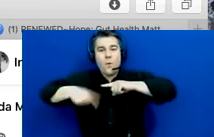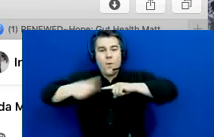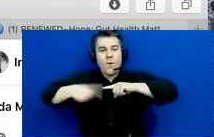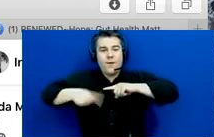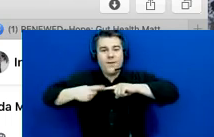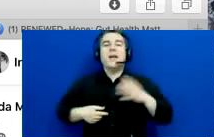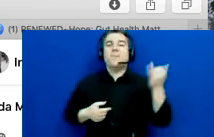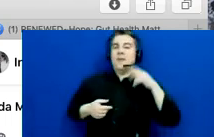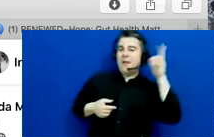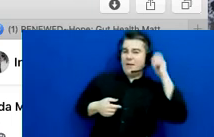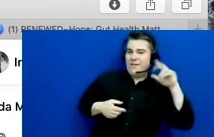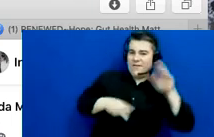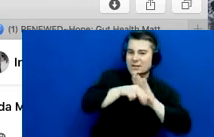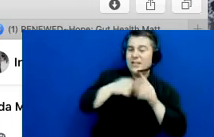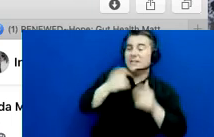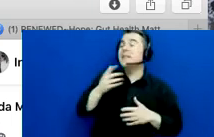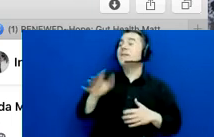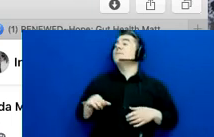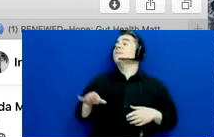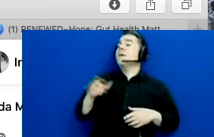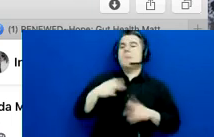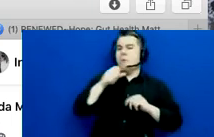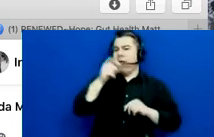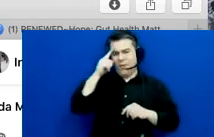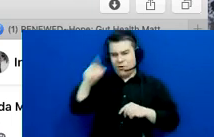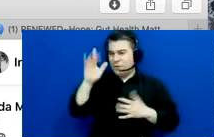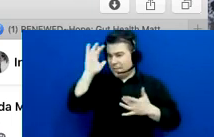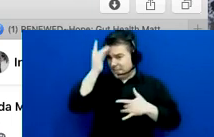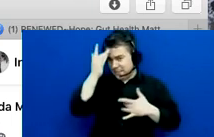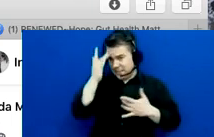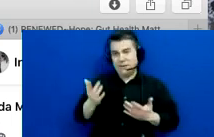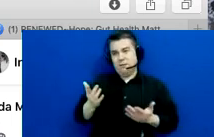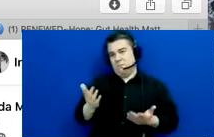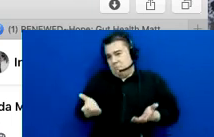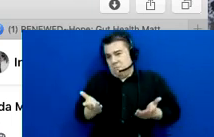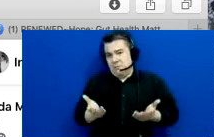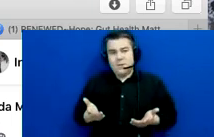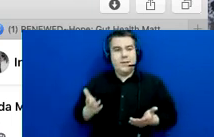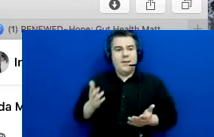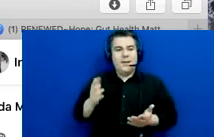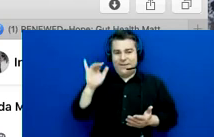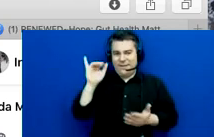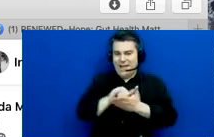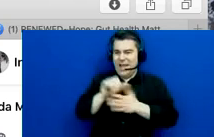like you described, people wouldn't have thought you were sick, or that in that